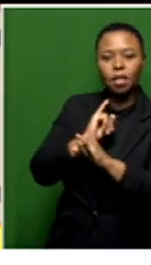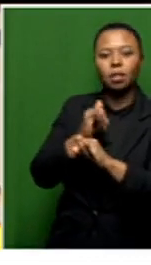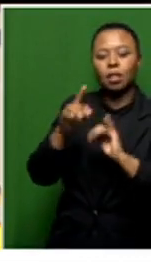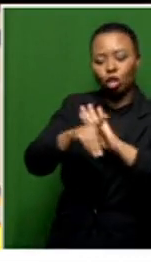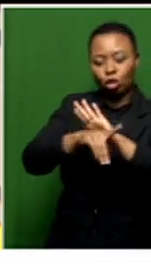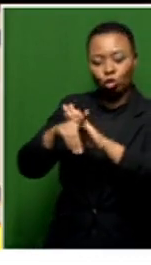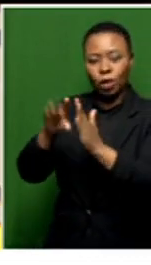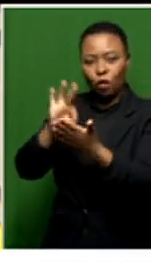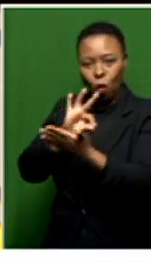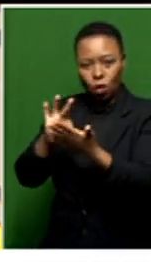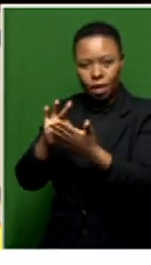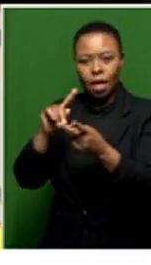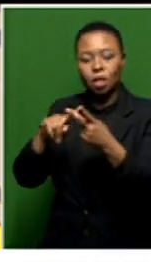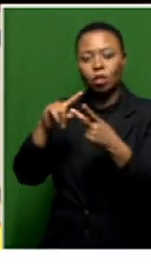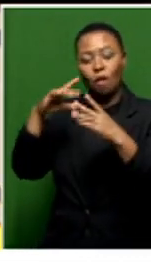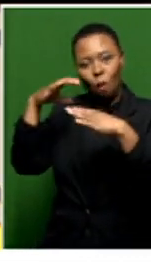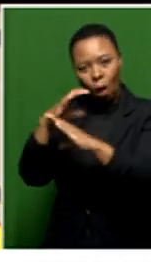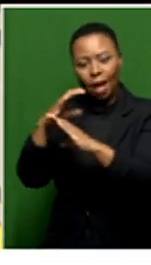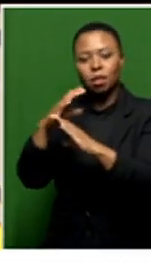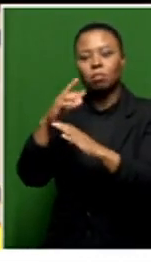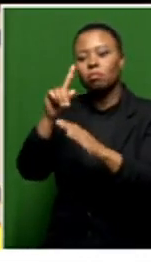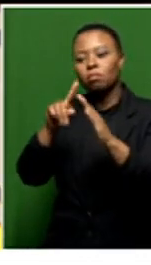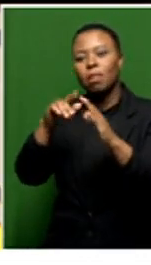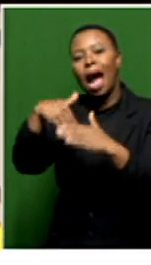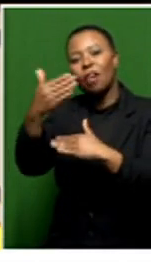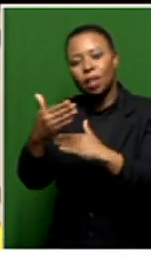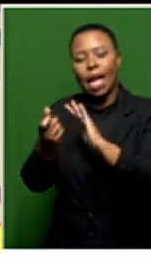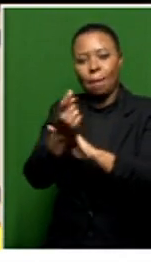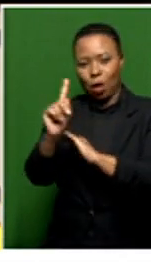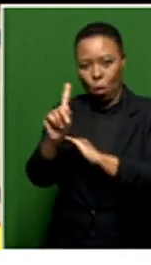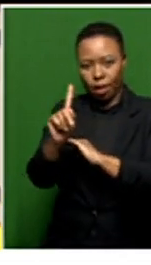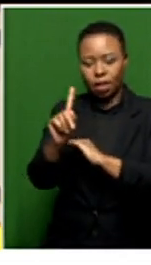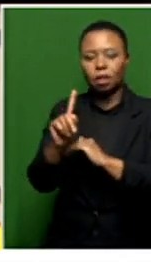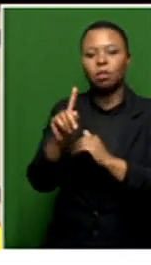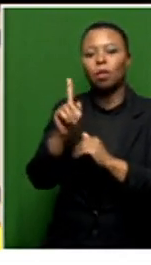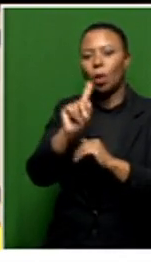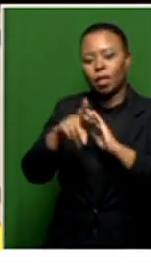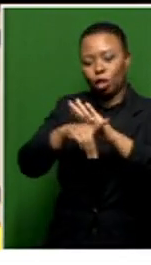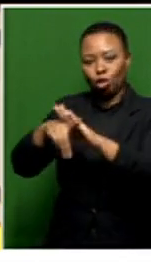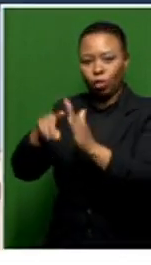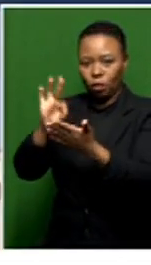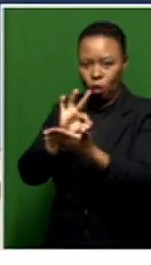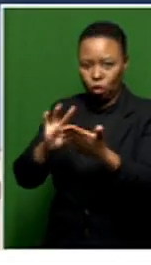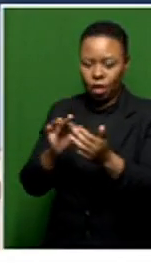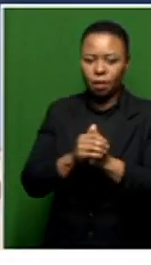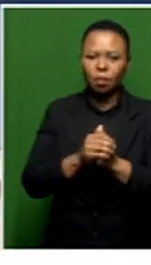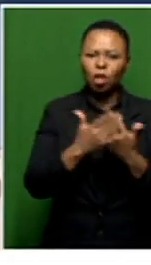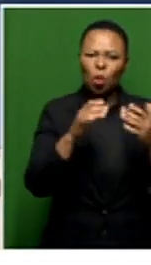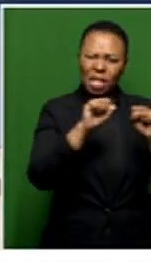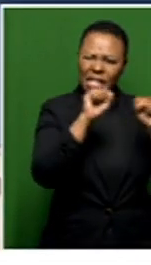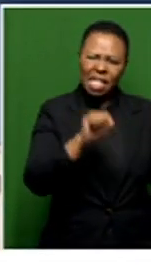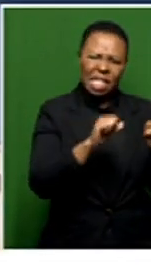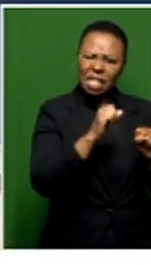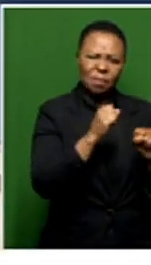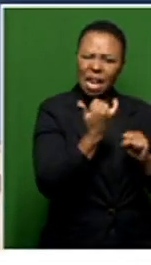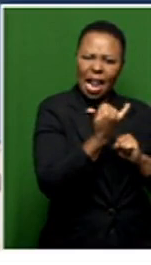districts to forecast what the outcome is going to be for the rest of the voting districts. What kind of systems are these and how